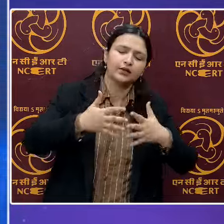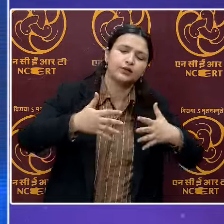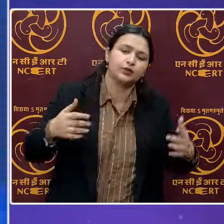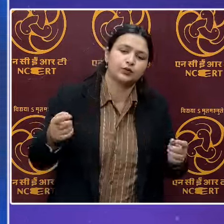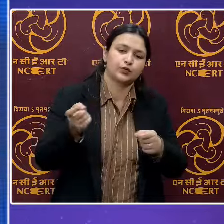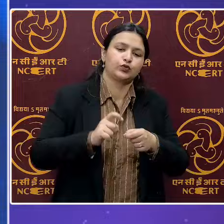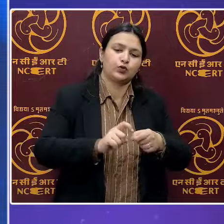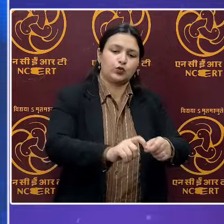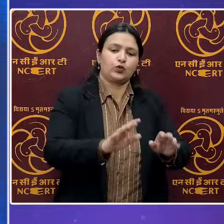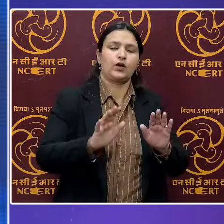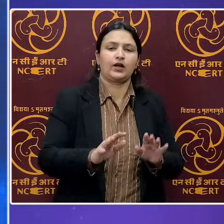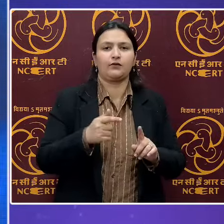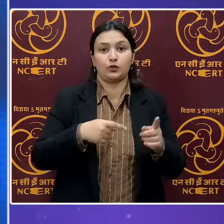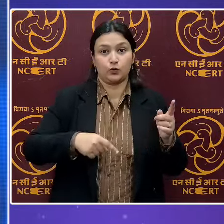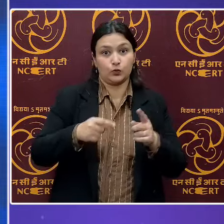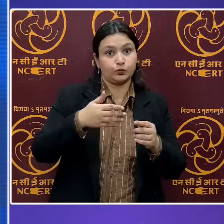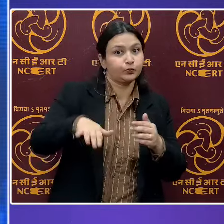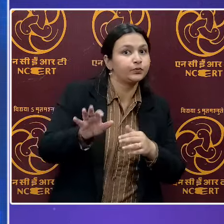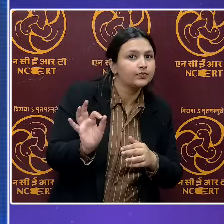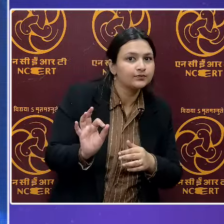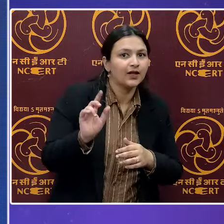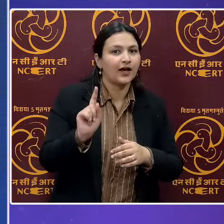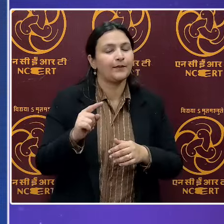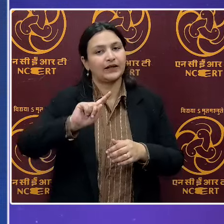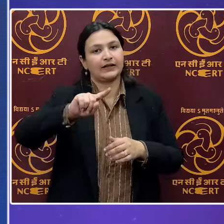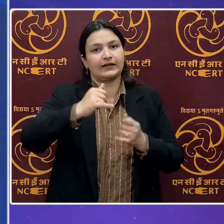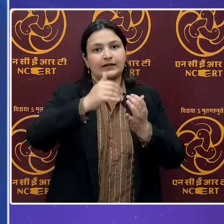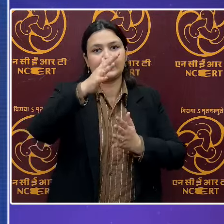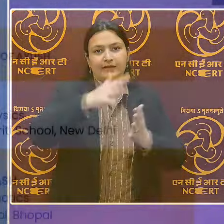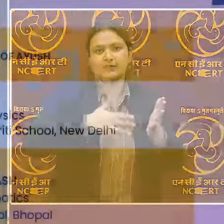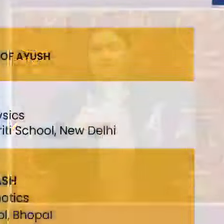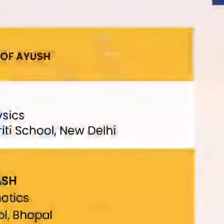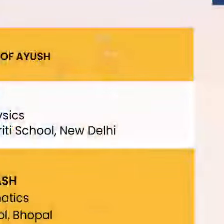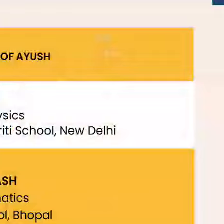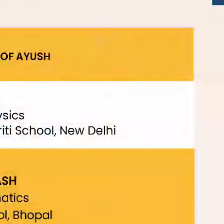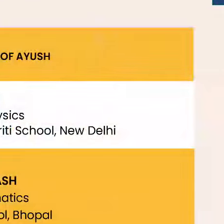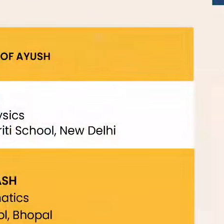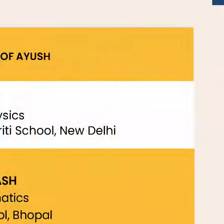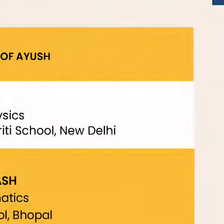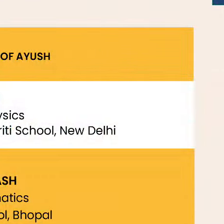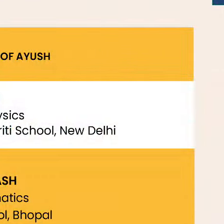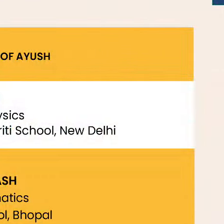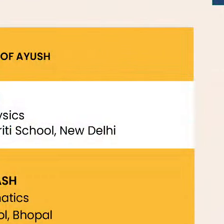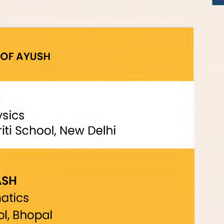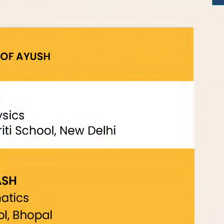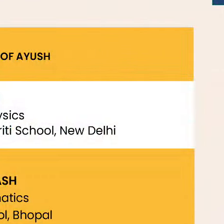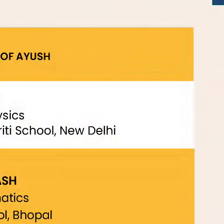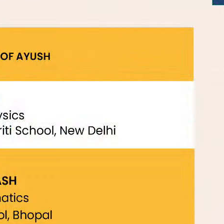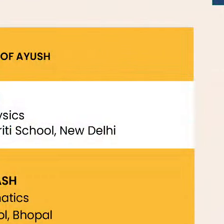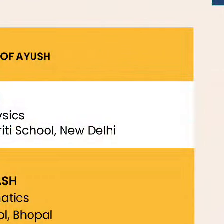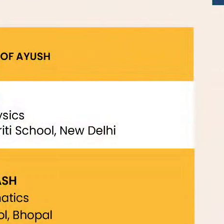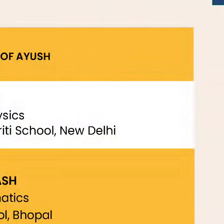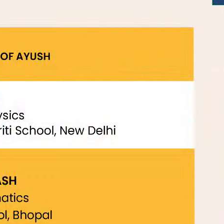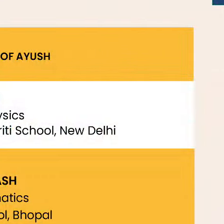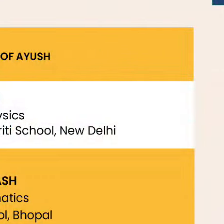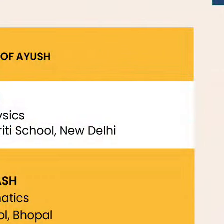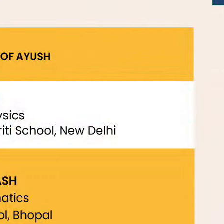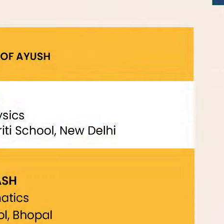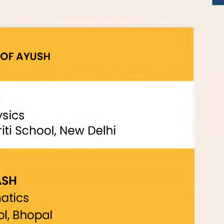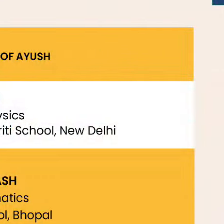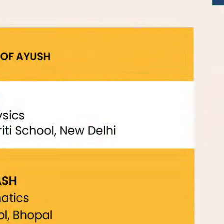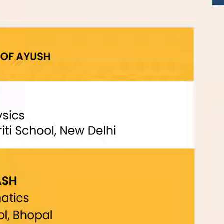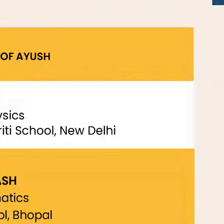and don't go anywhere because our next program is a maths program and which is just going to come up. The topic that we are going to discuss